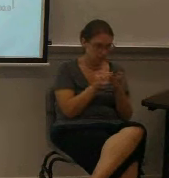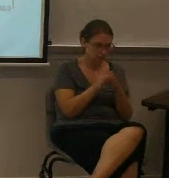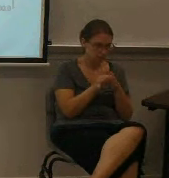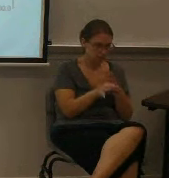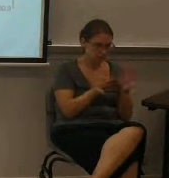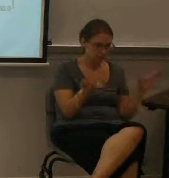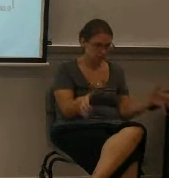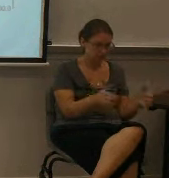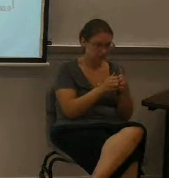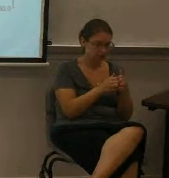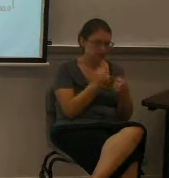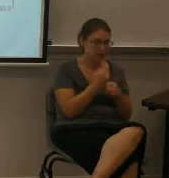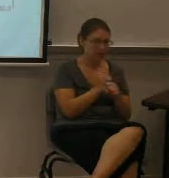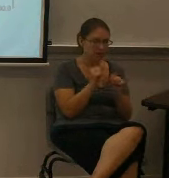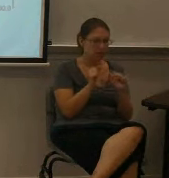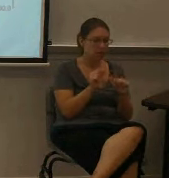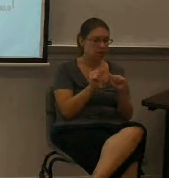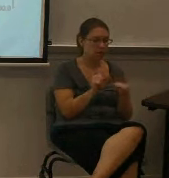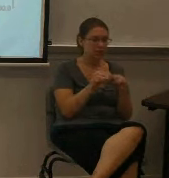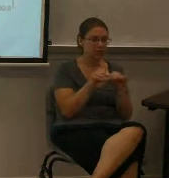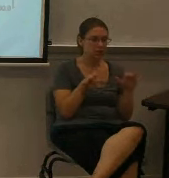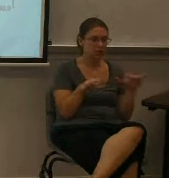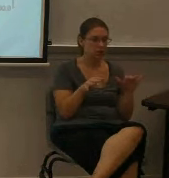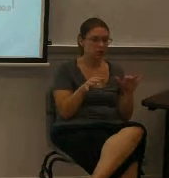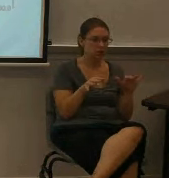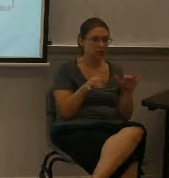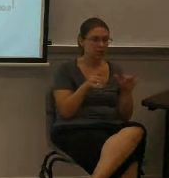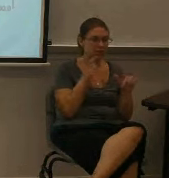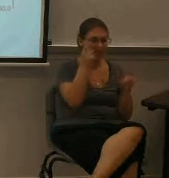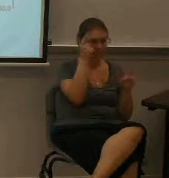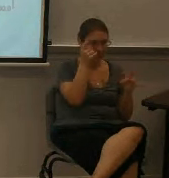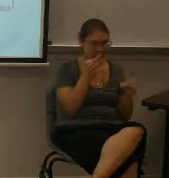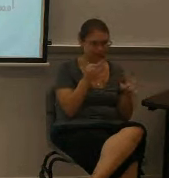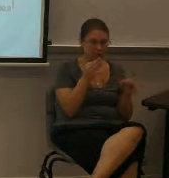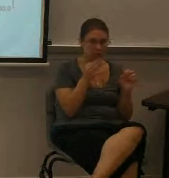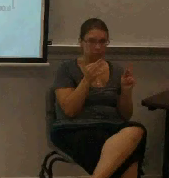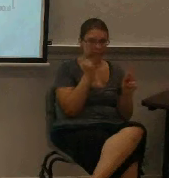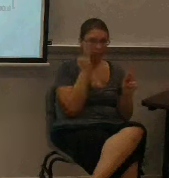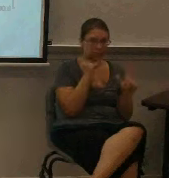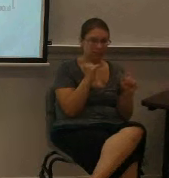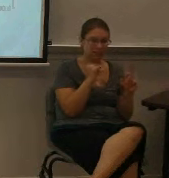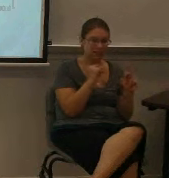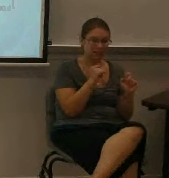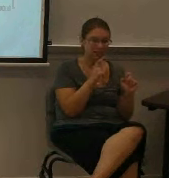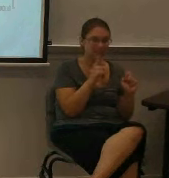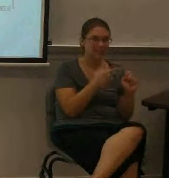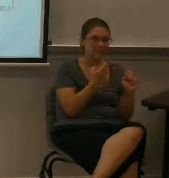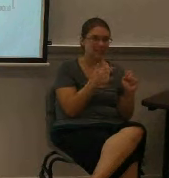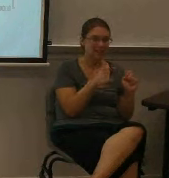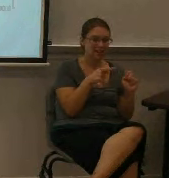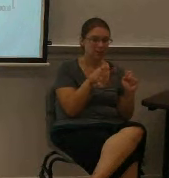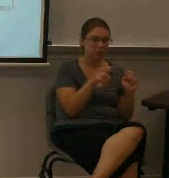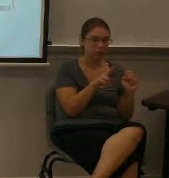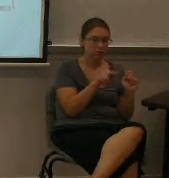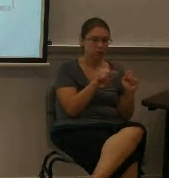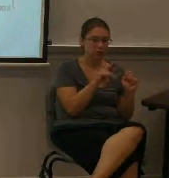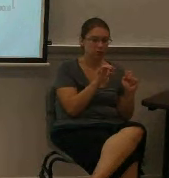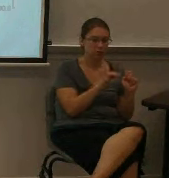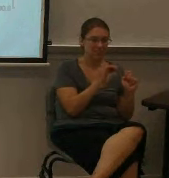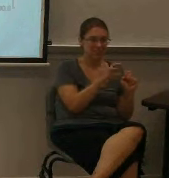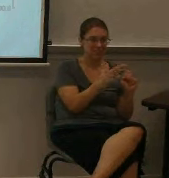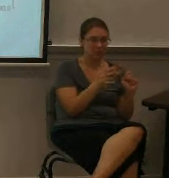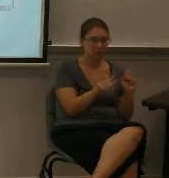And they put them all together and they made a probability distribution. And so they decided, if the lake is hypertrophic, that chlorophyll should be